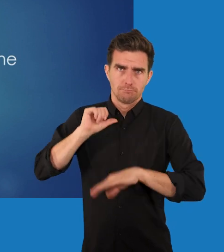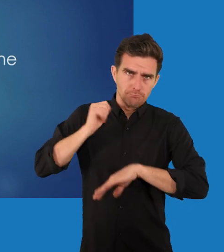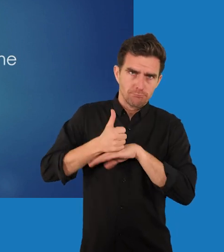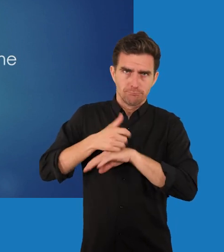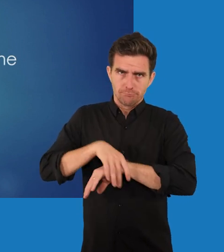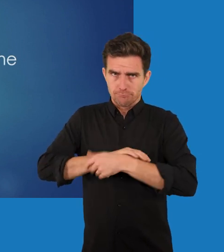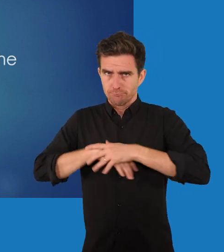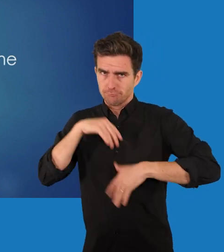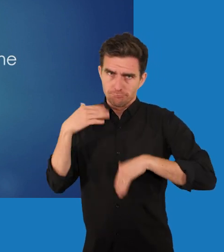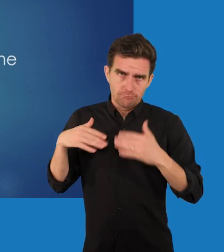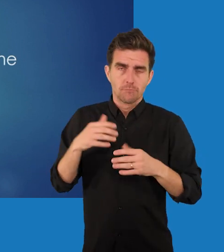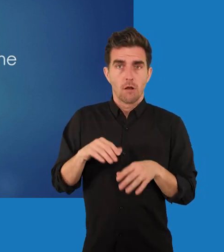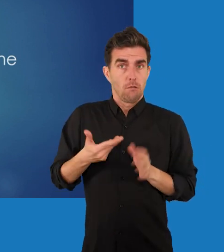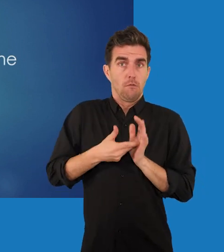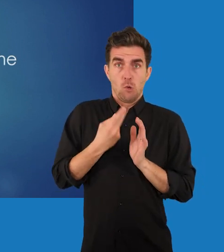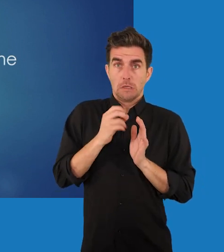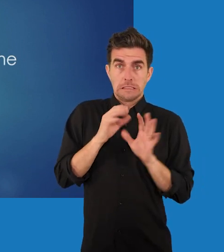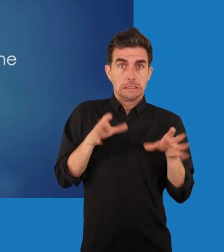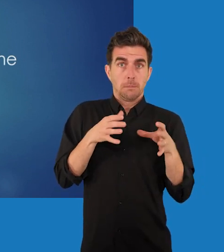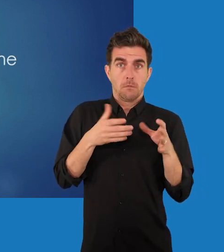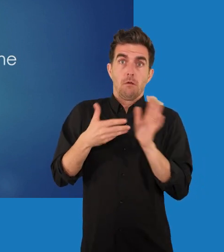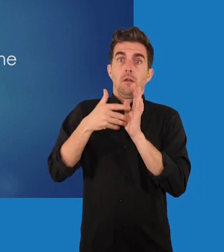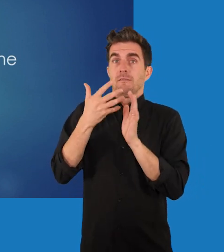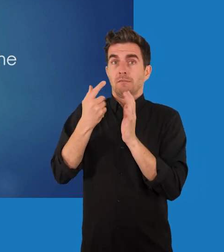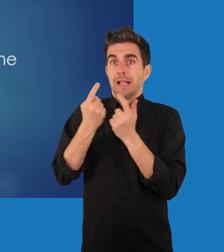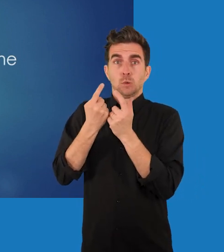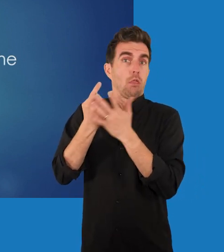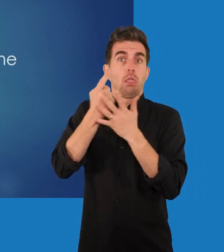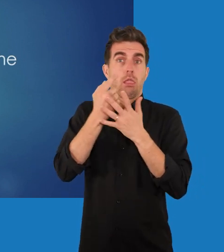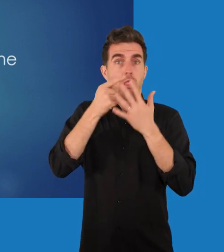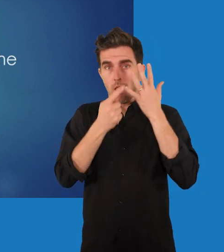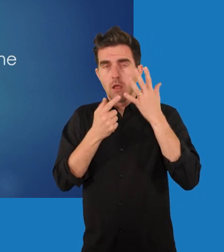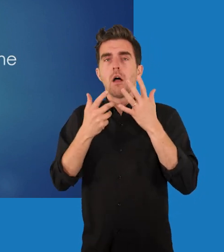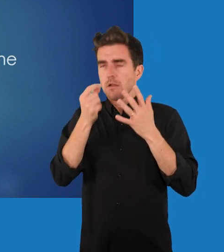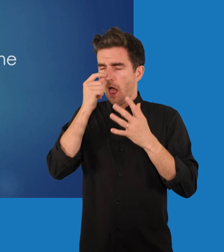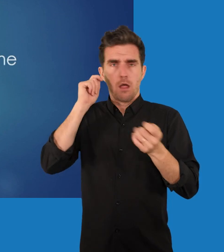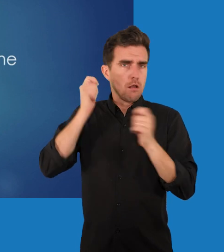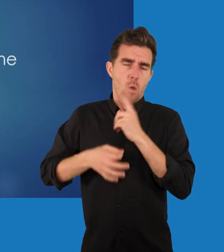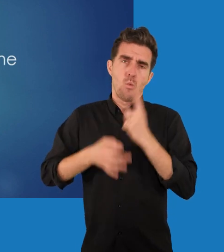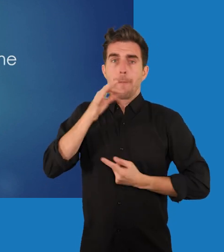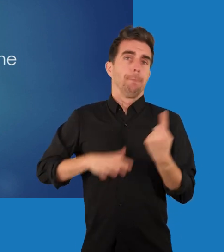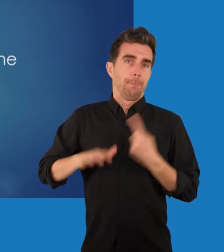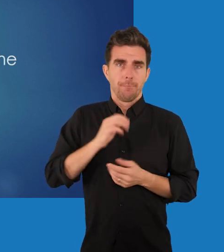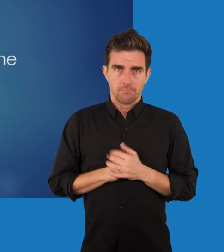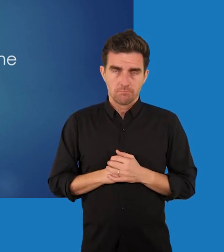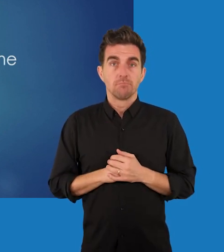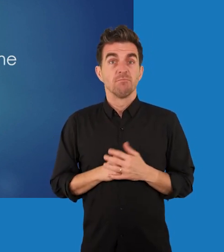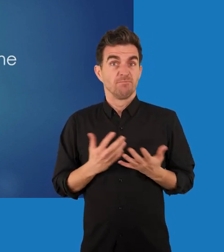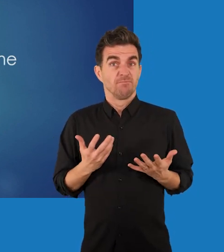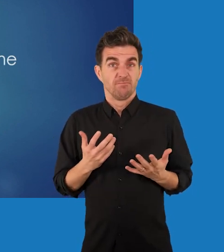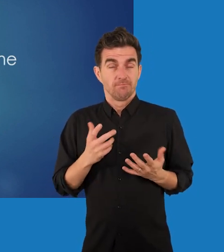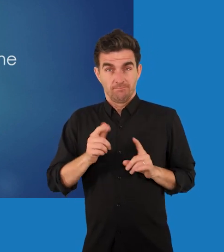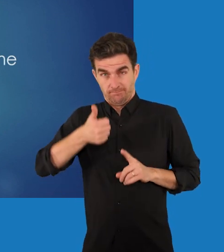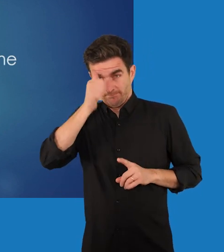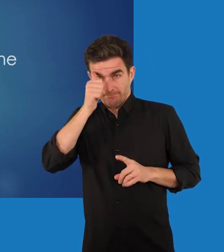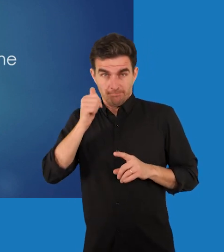this project is like addressing core 20+5 issues on steroids. It seems to really make a difference. And